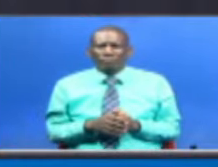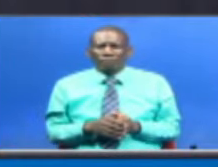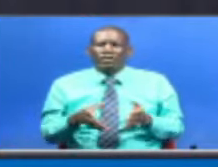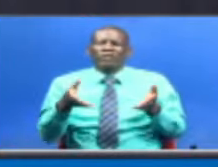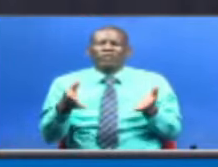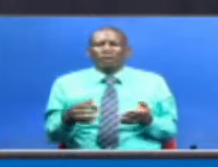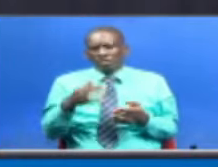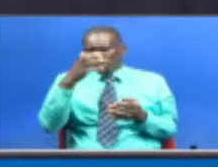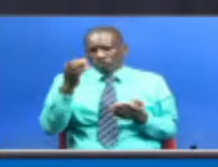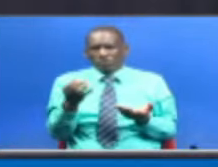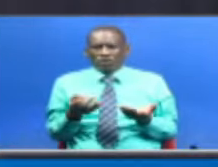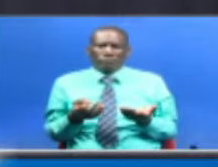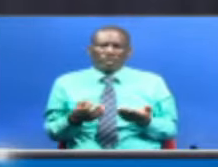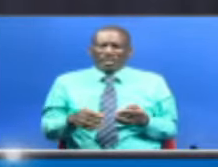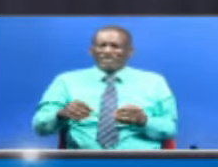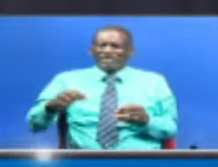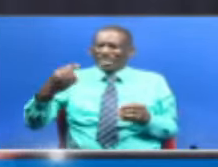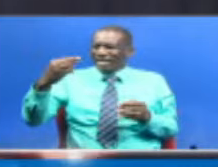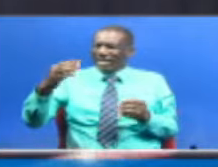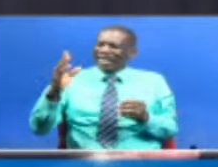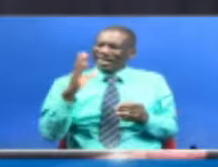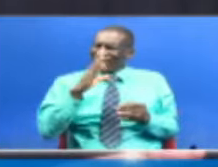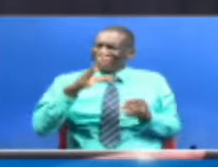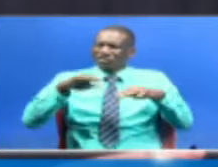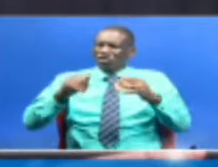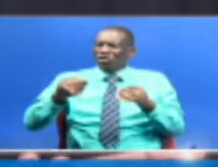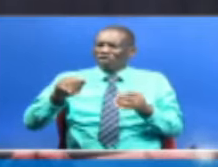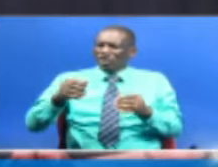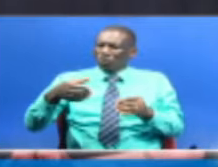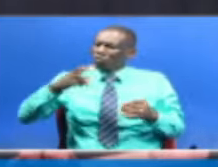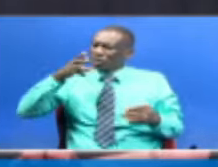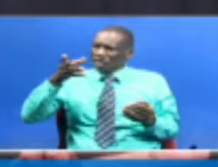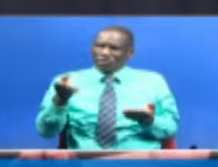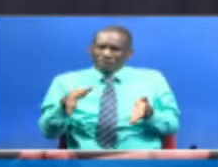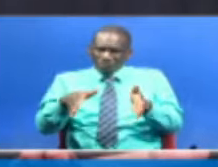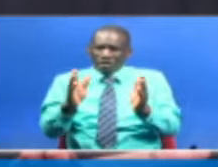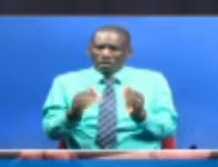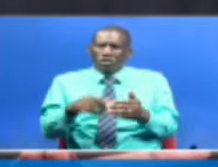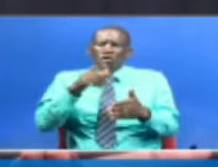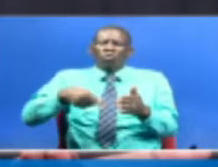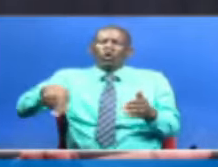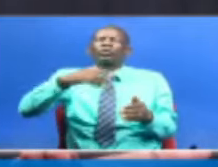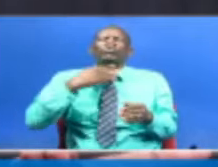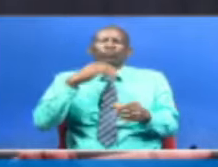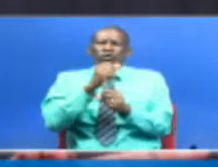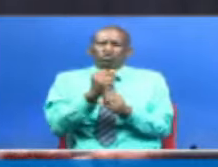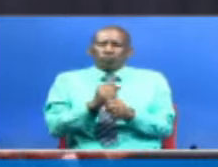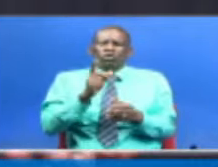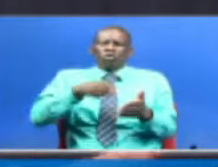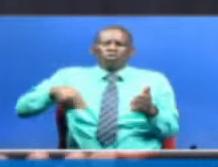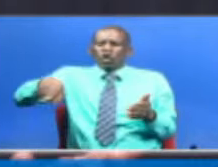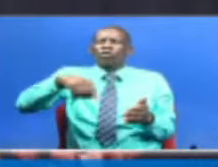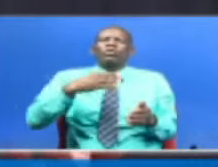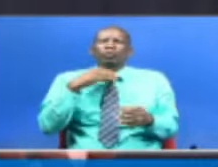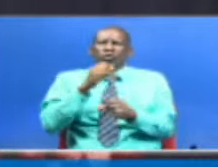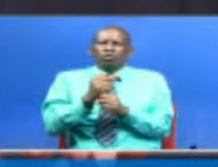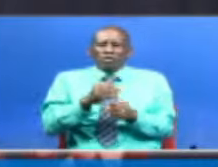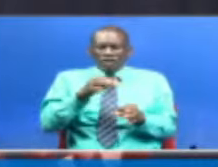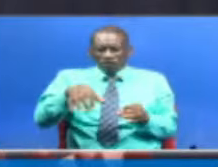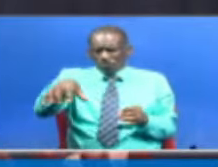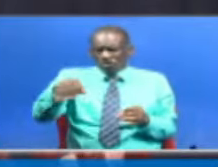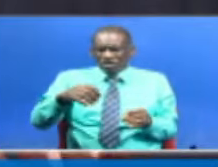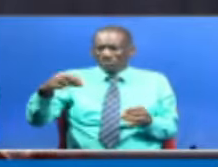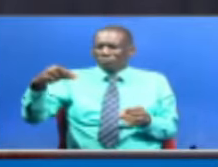Because is it of a gas the or a liquid? Are you transporting it as a gas or a liquid? What you want to do, if you transport